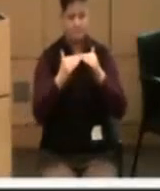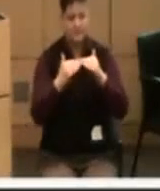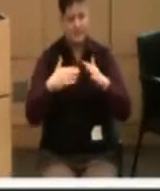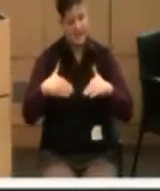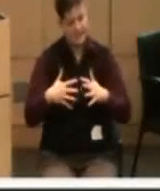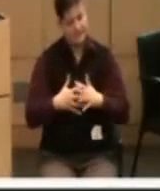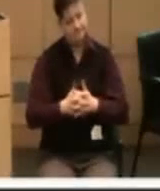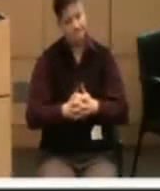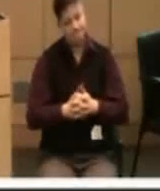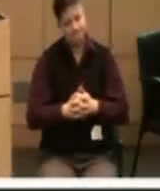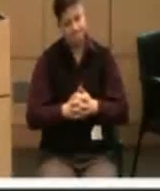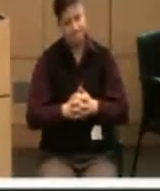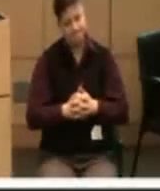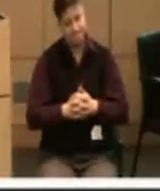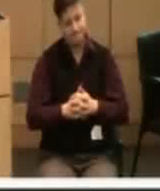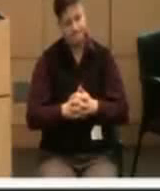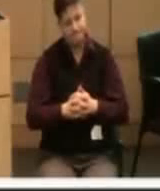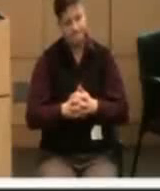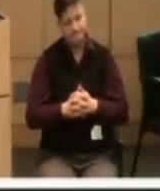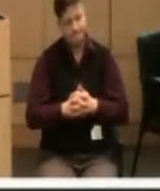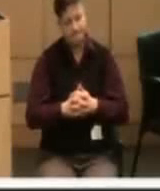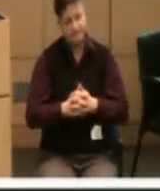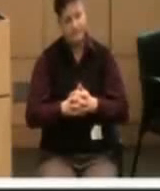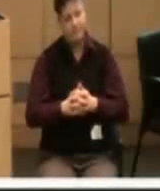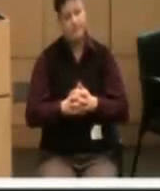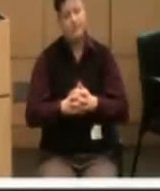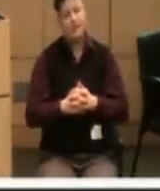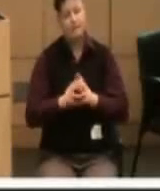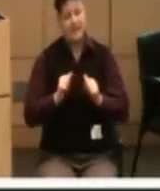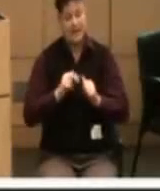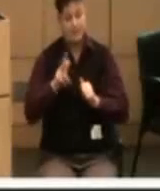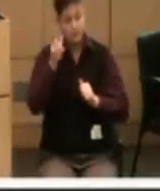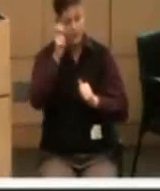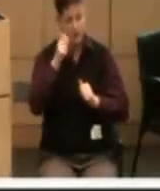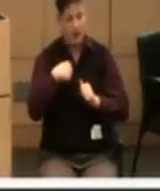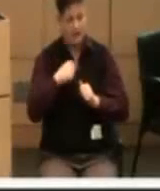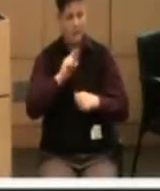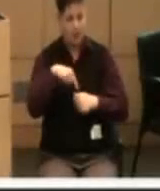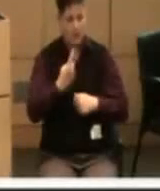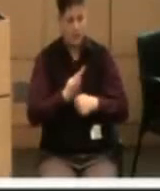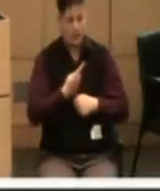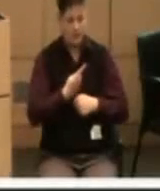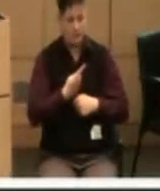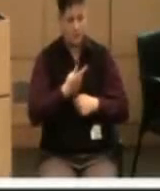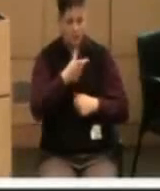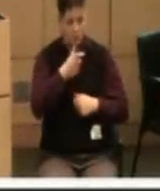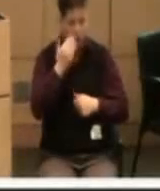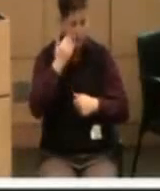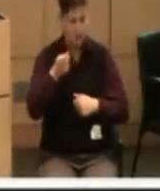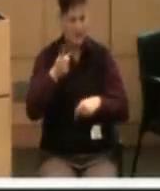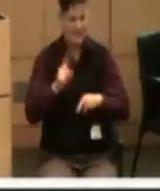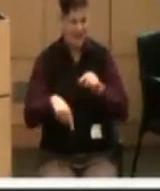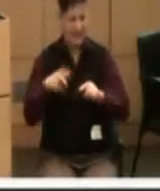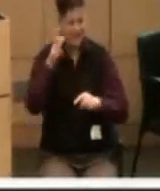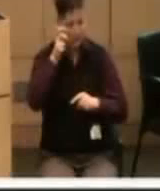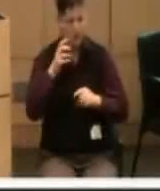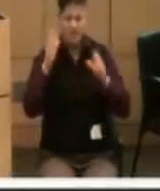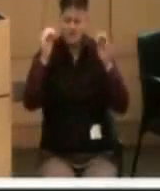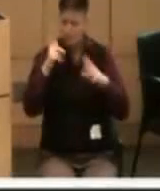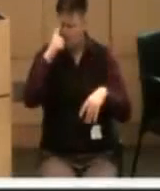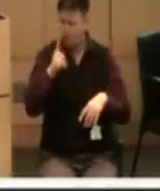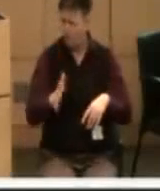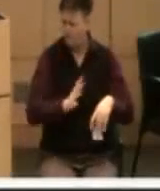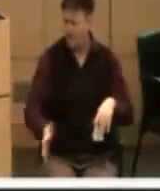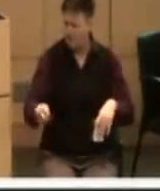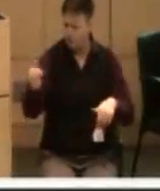And being able to hear, I'm the only one that knows she can't hear. The teachers think, well, she's great,